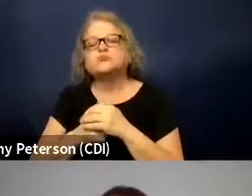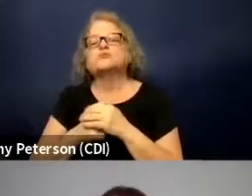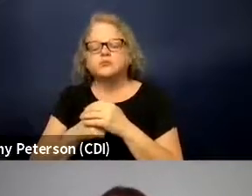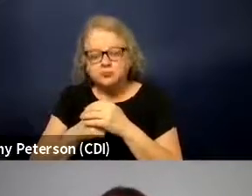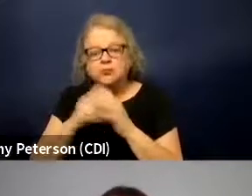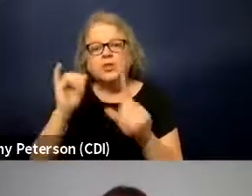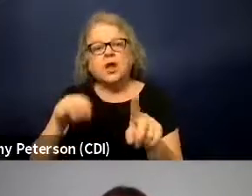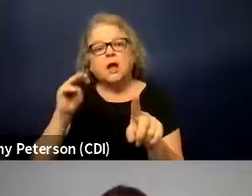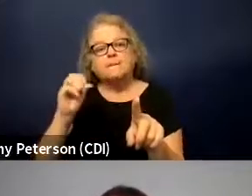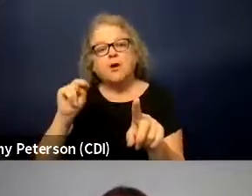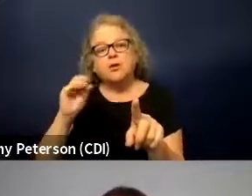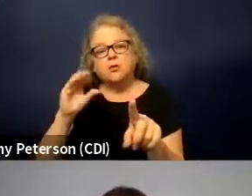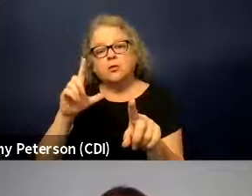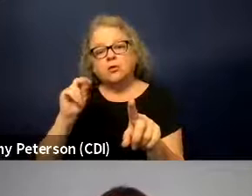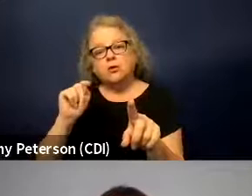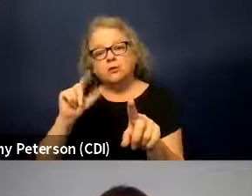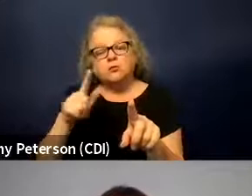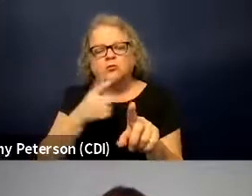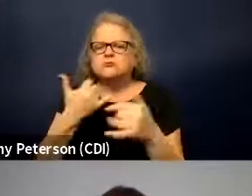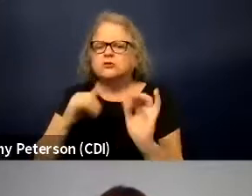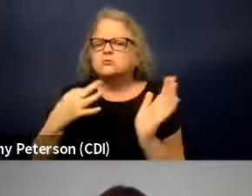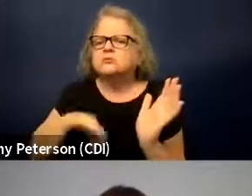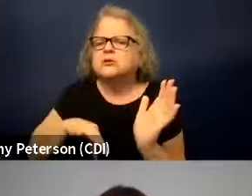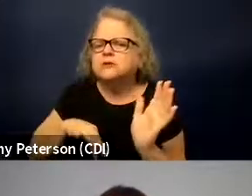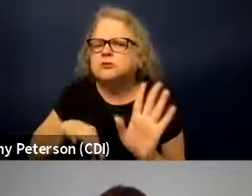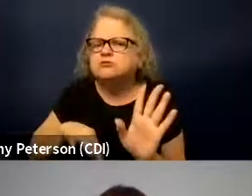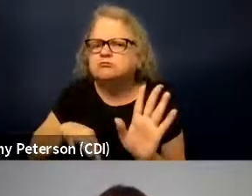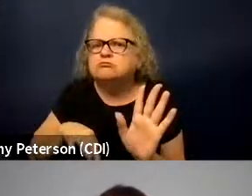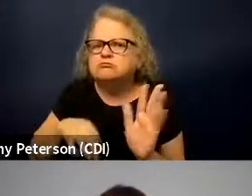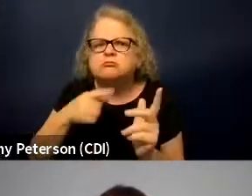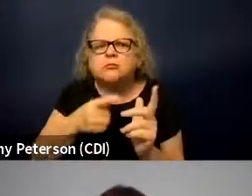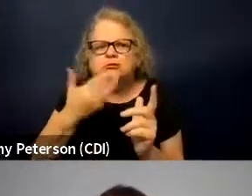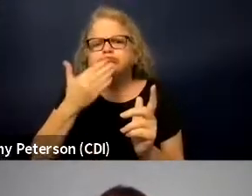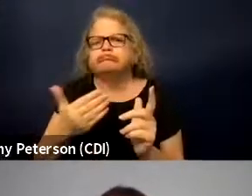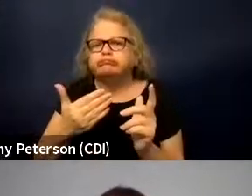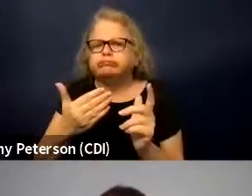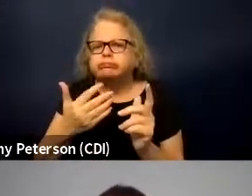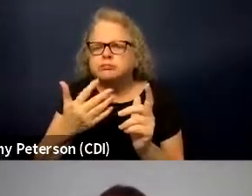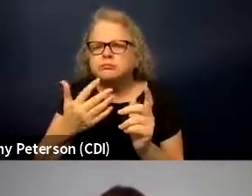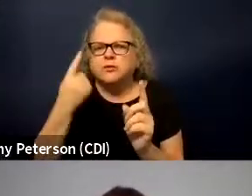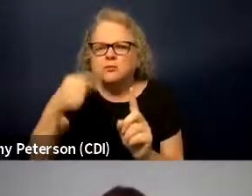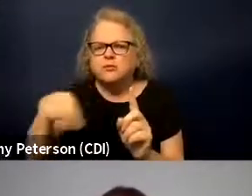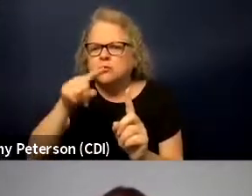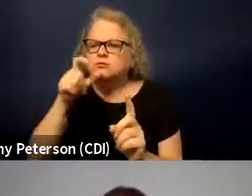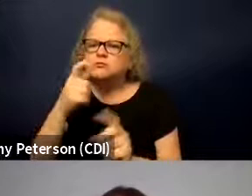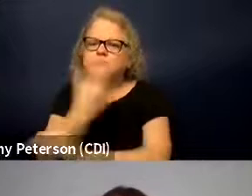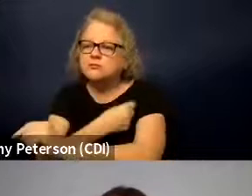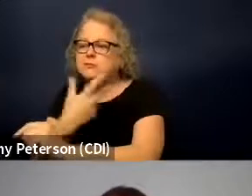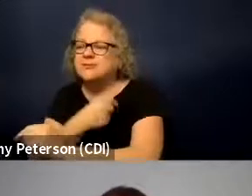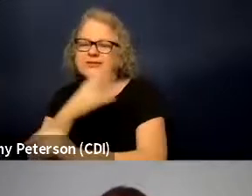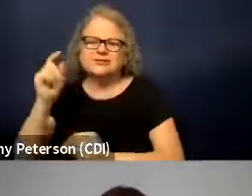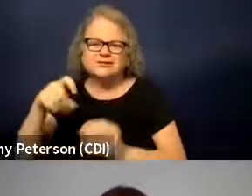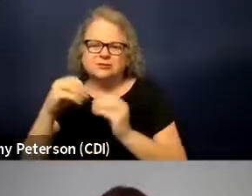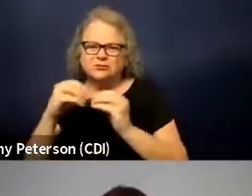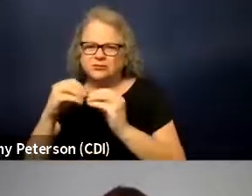to be 70% effective in keeping people out of the hospital, and they're highly effective in